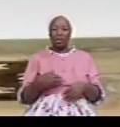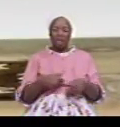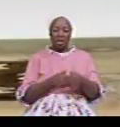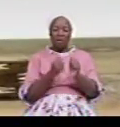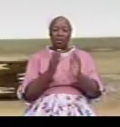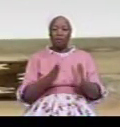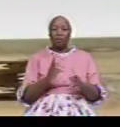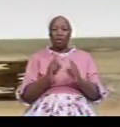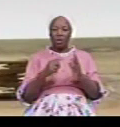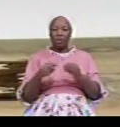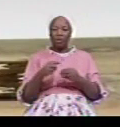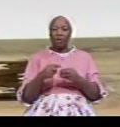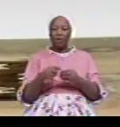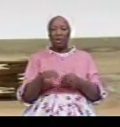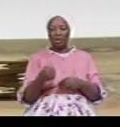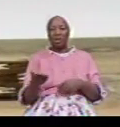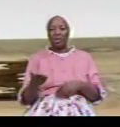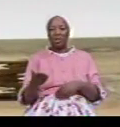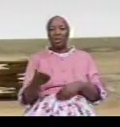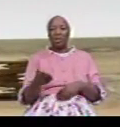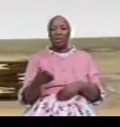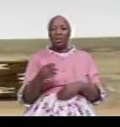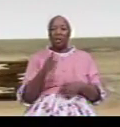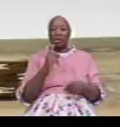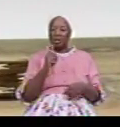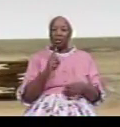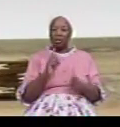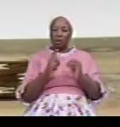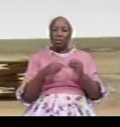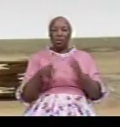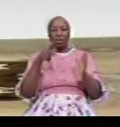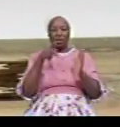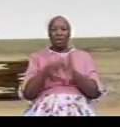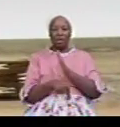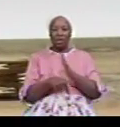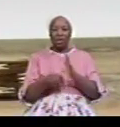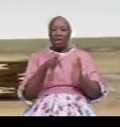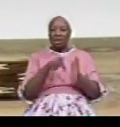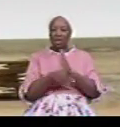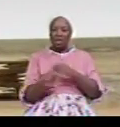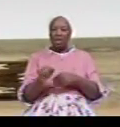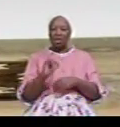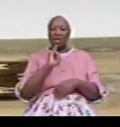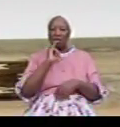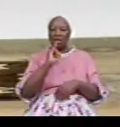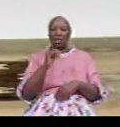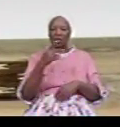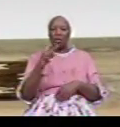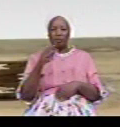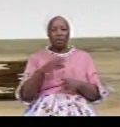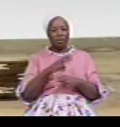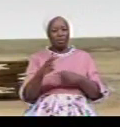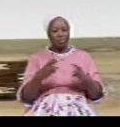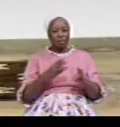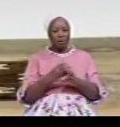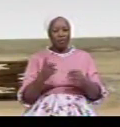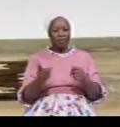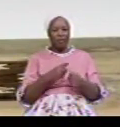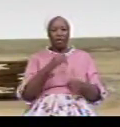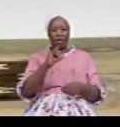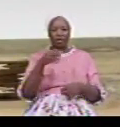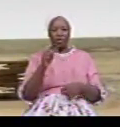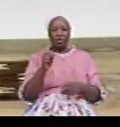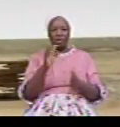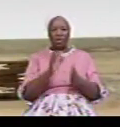You know it's of the world. Killing is of the world. 1 John